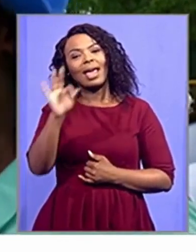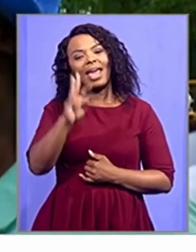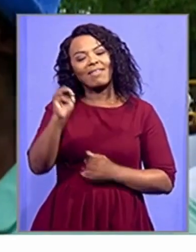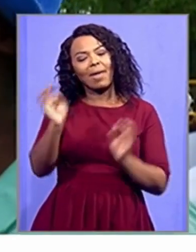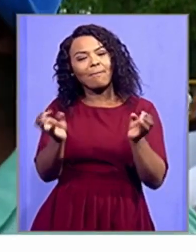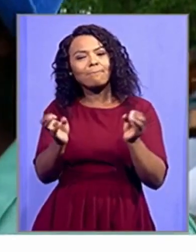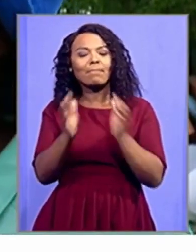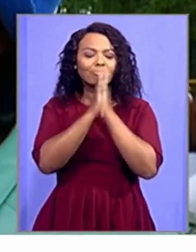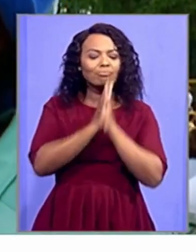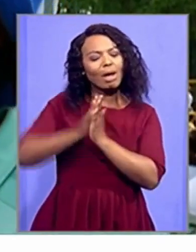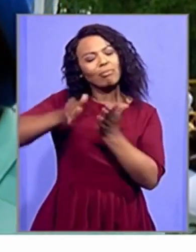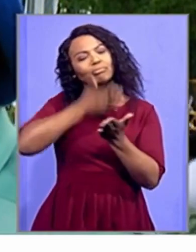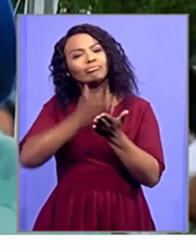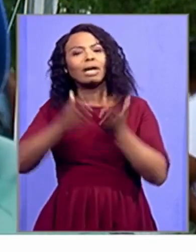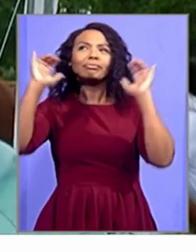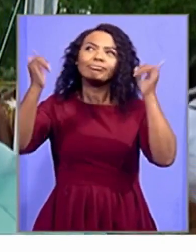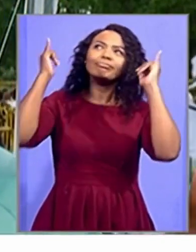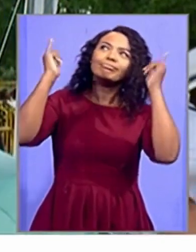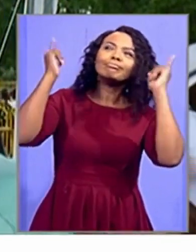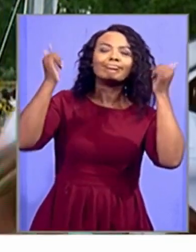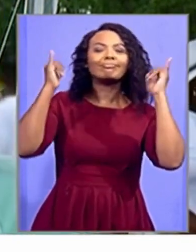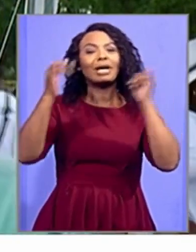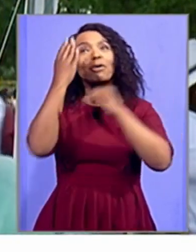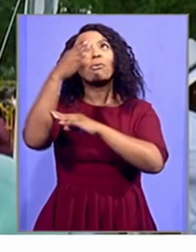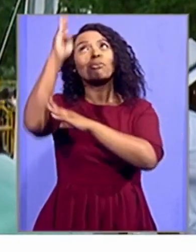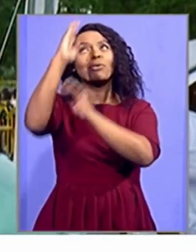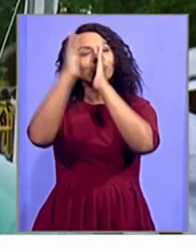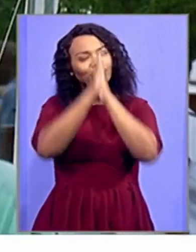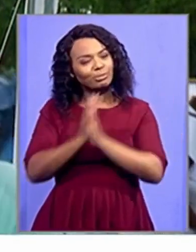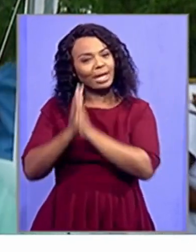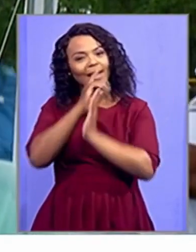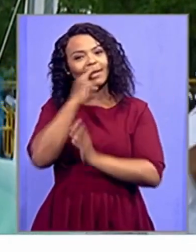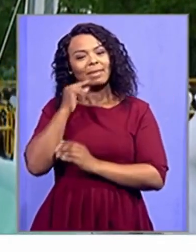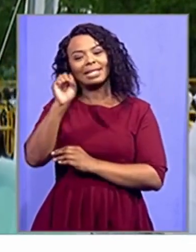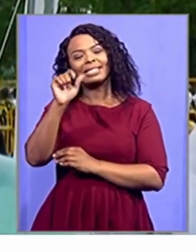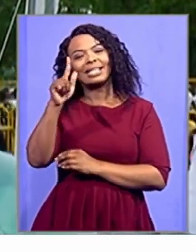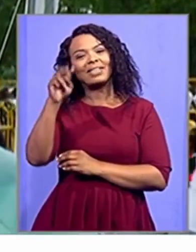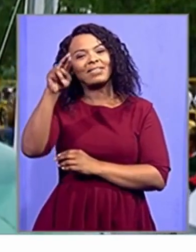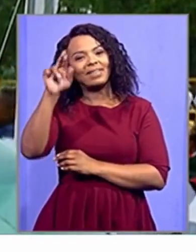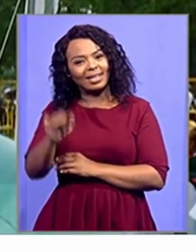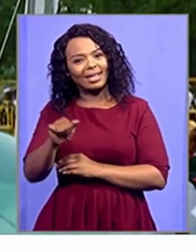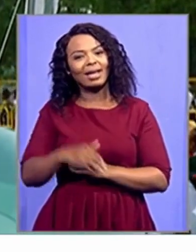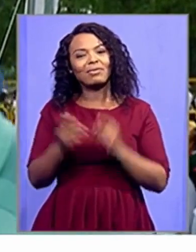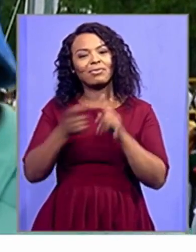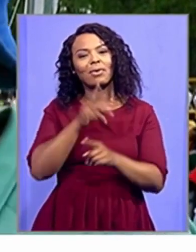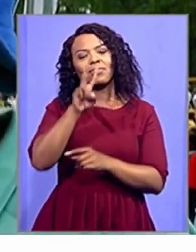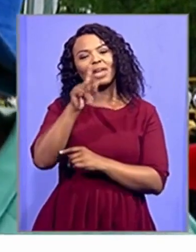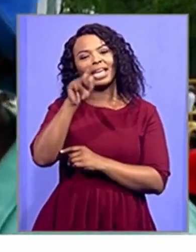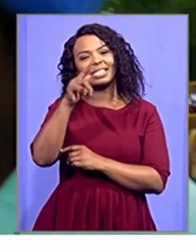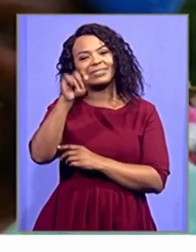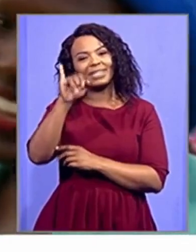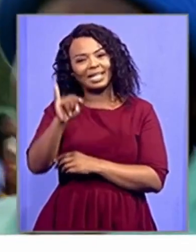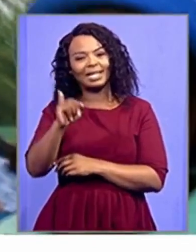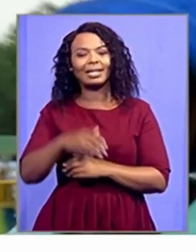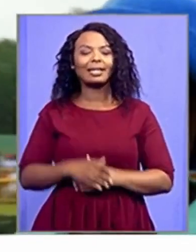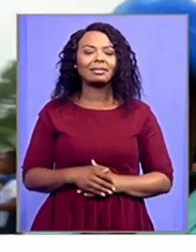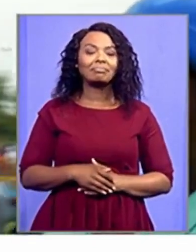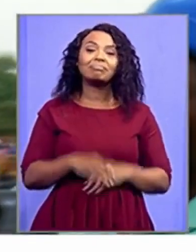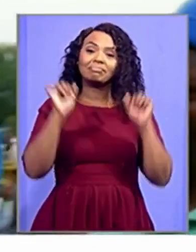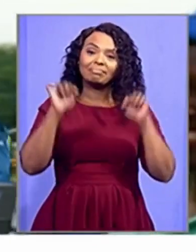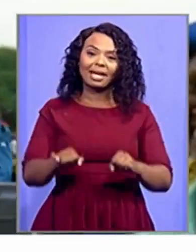tlo keteka re tlo rapela modimo re mororise o bolelang ke Sylvia Molala go tswa ZB Arafata re a leboga ntle le go